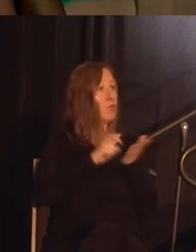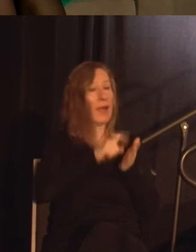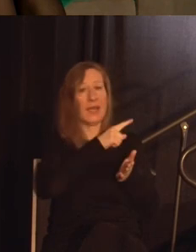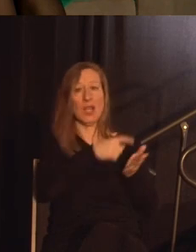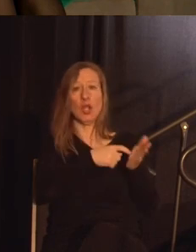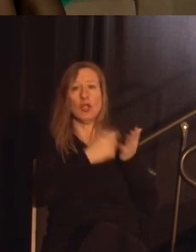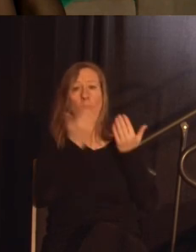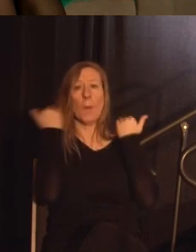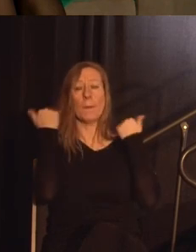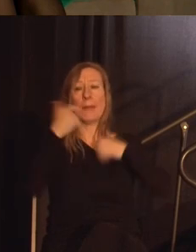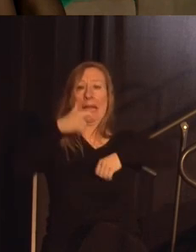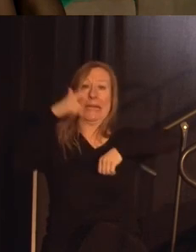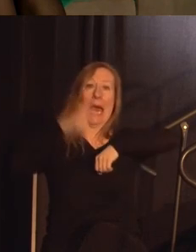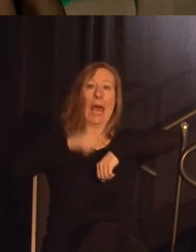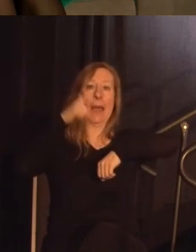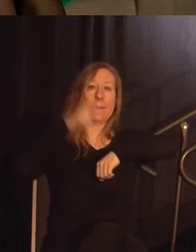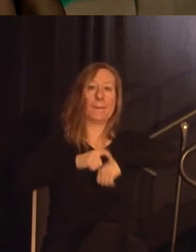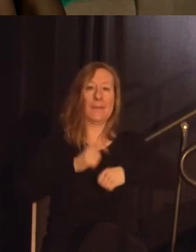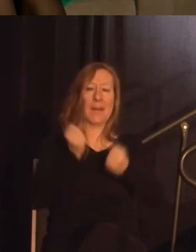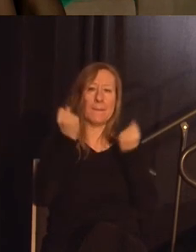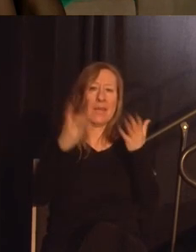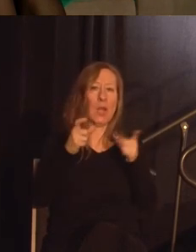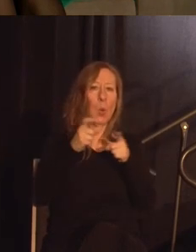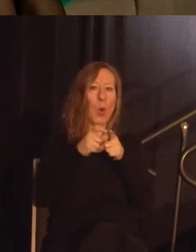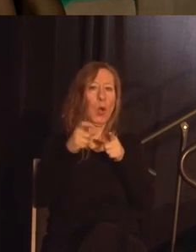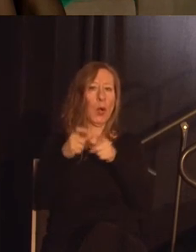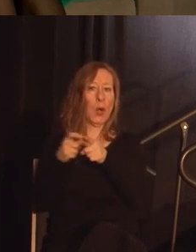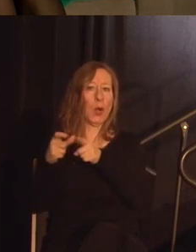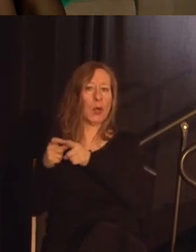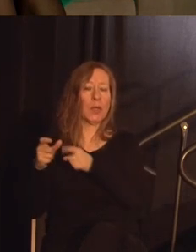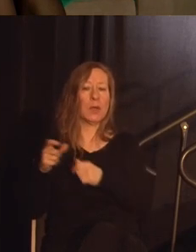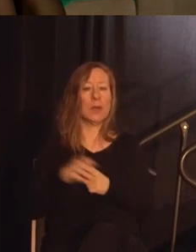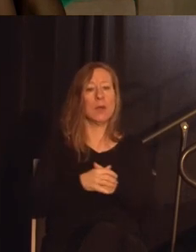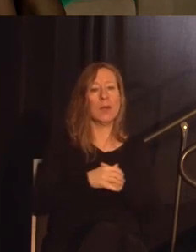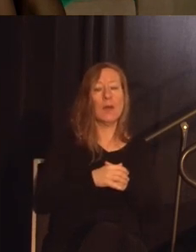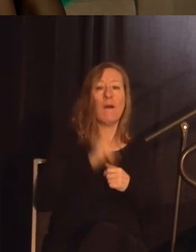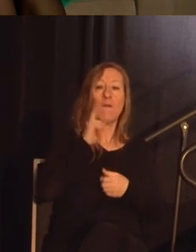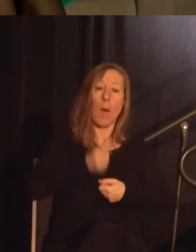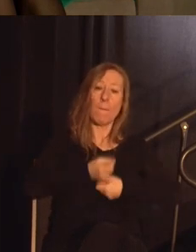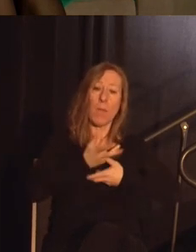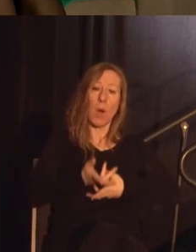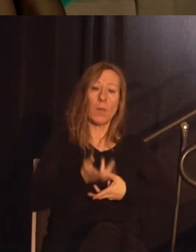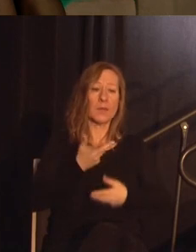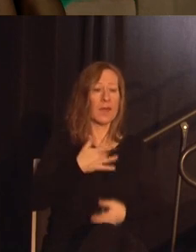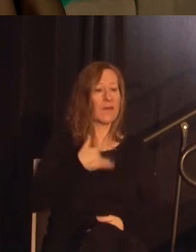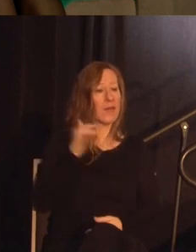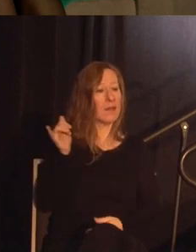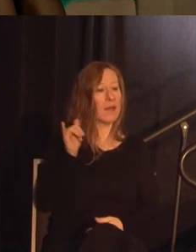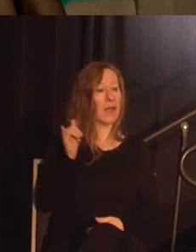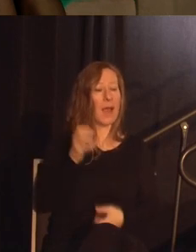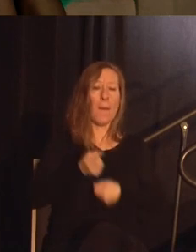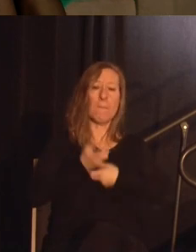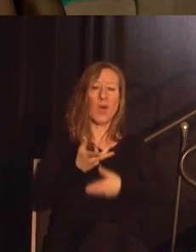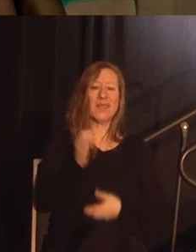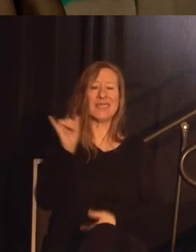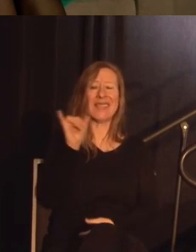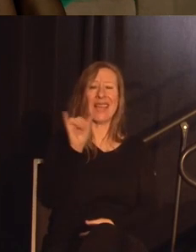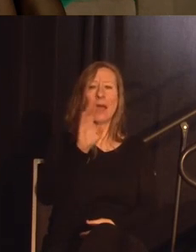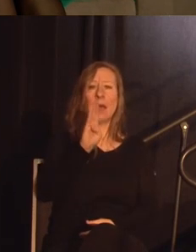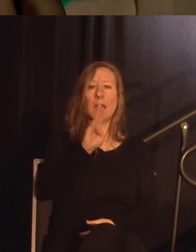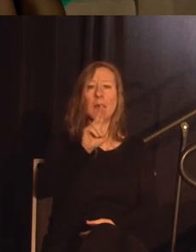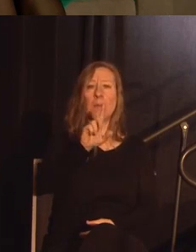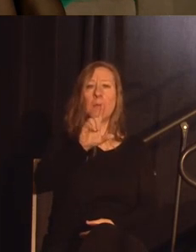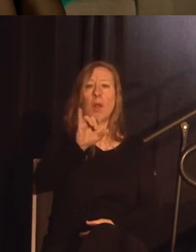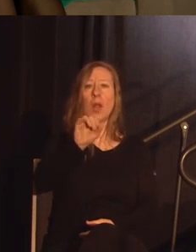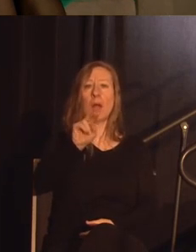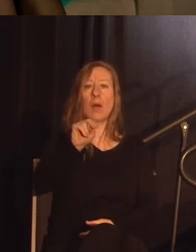like the physical number of words here. I think for poems, like I feel like I'm always like thinking about a poem as like a bouillon cube. Like, you